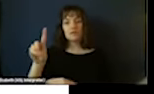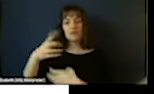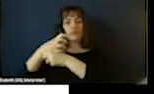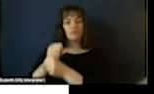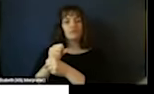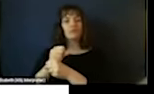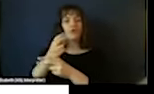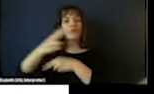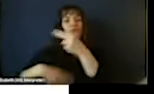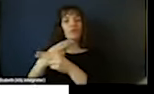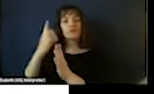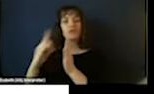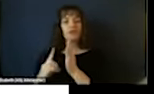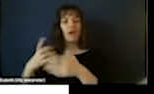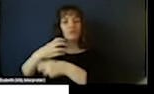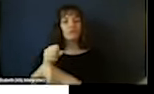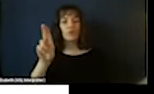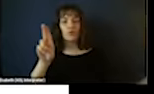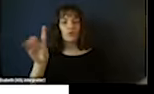more physically accessible.